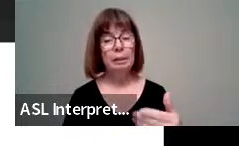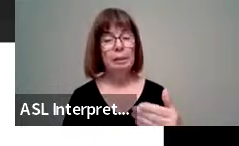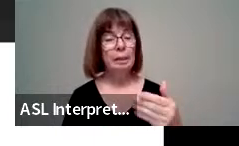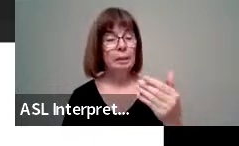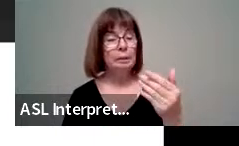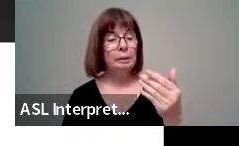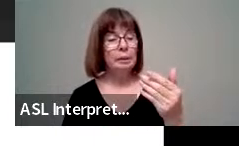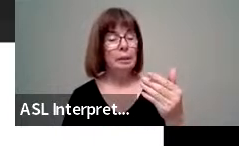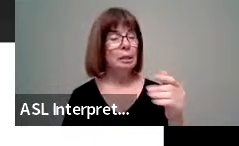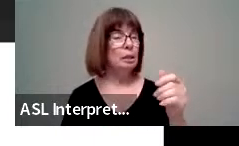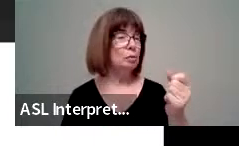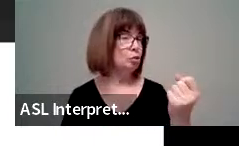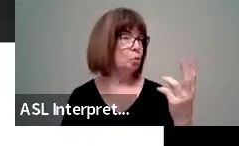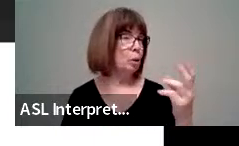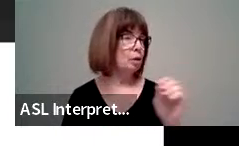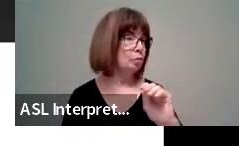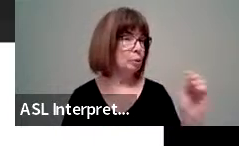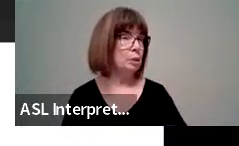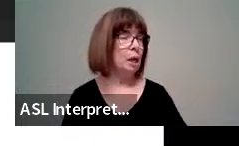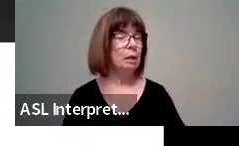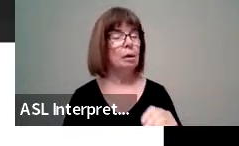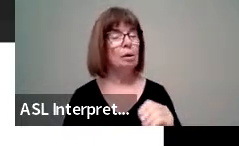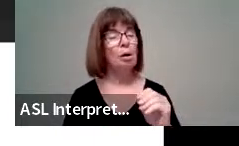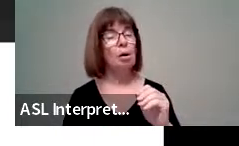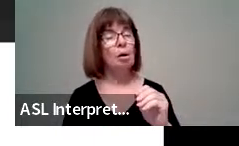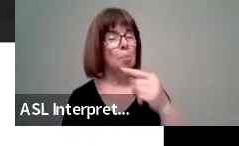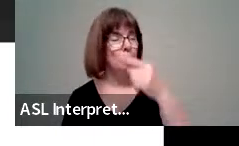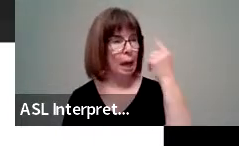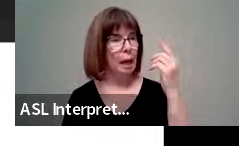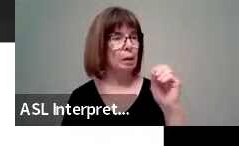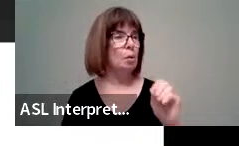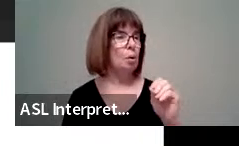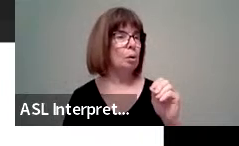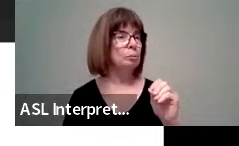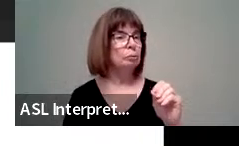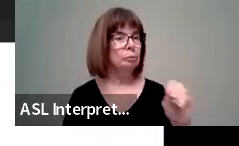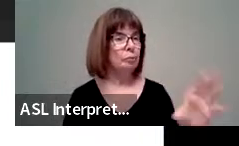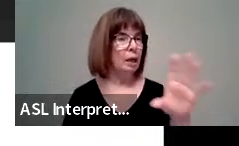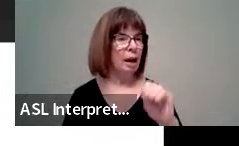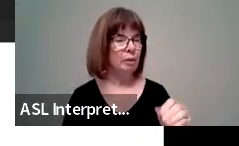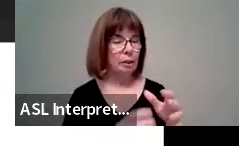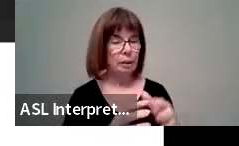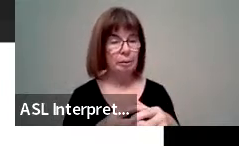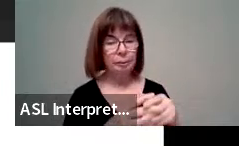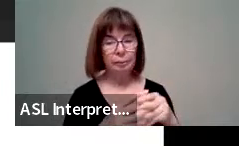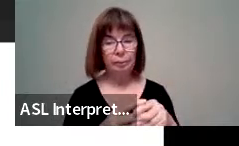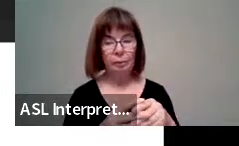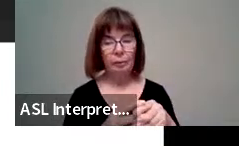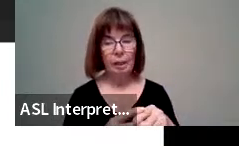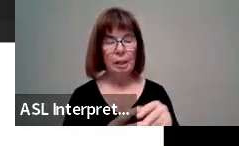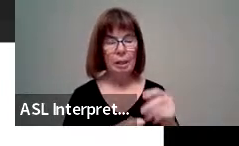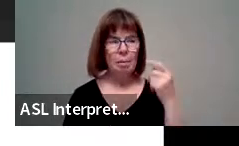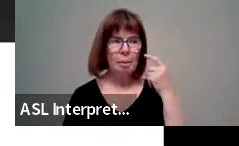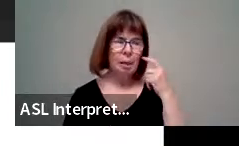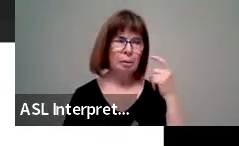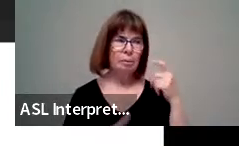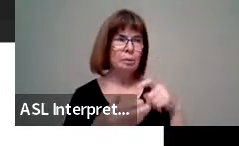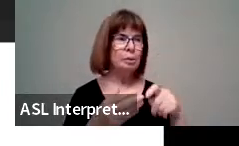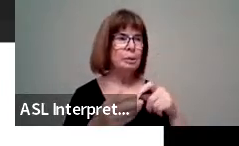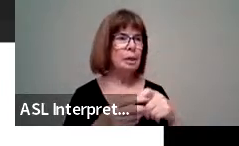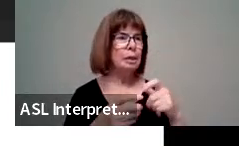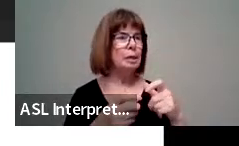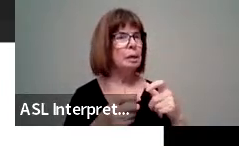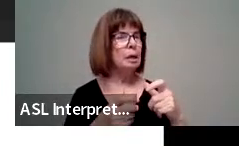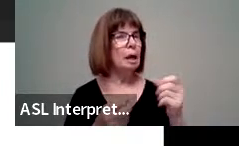African American. And I would point you to the disparity between the cases, proportion